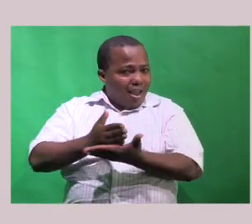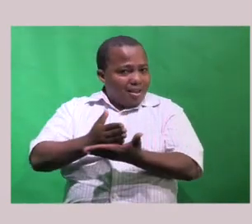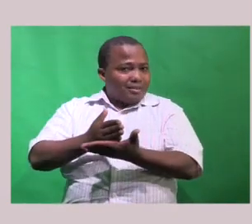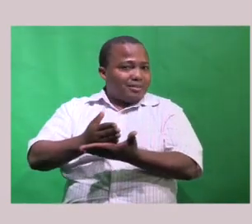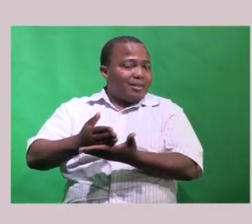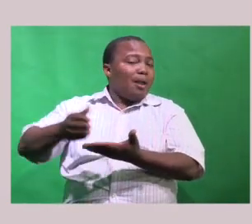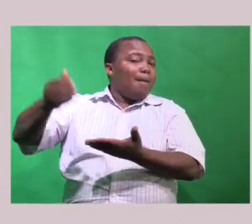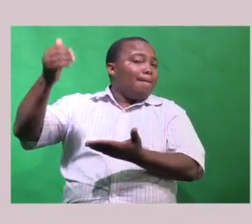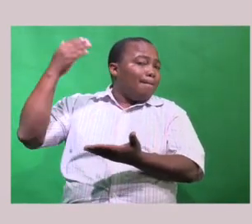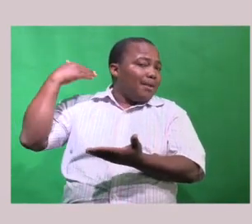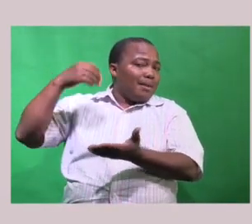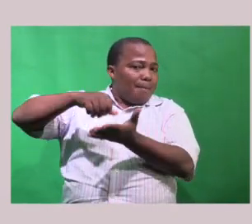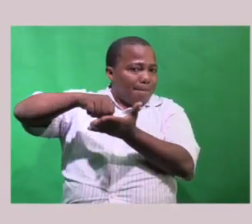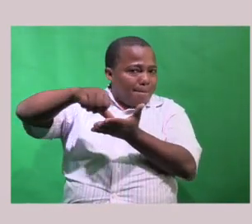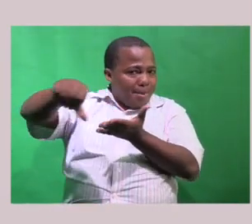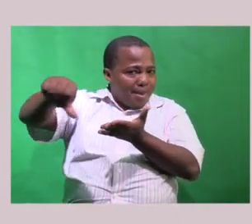prepaid.